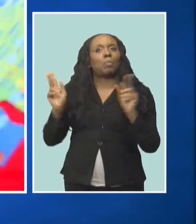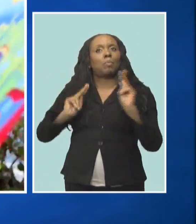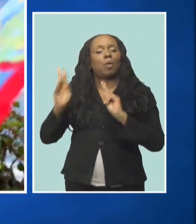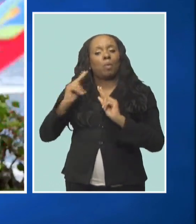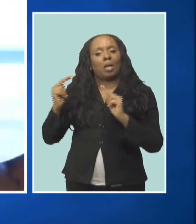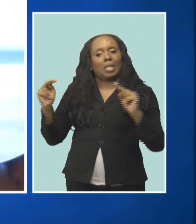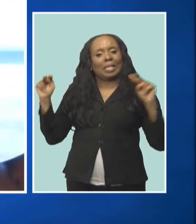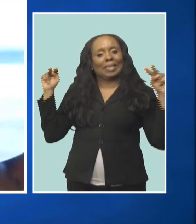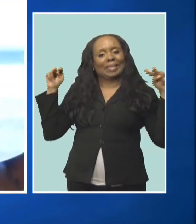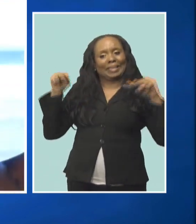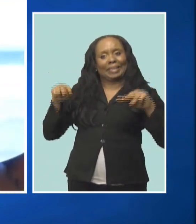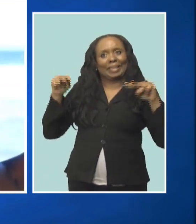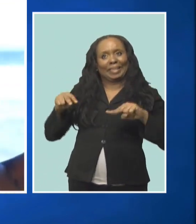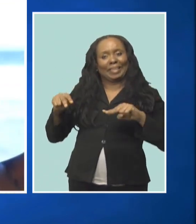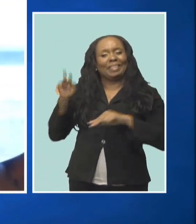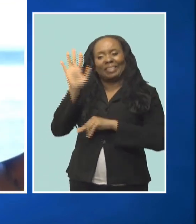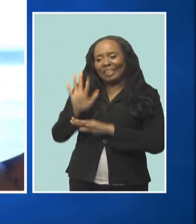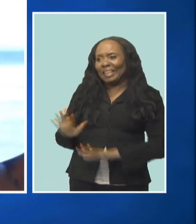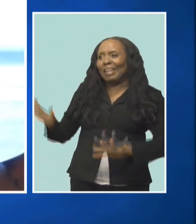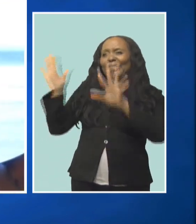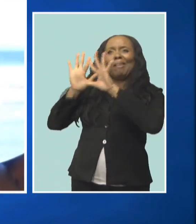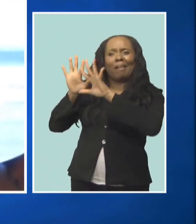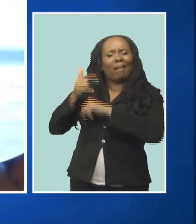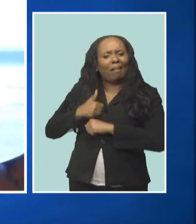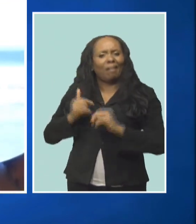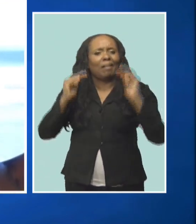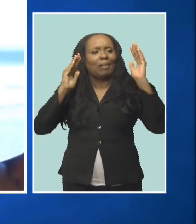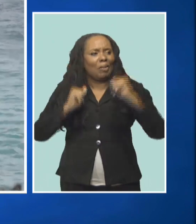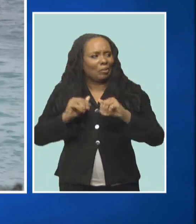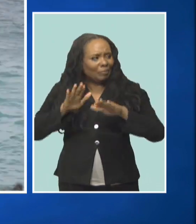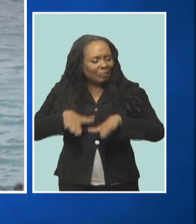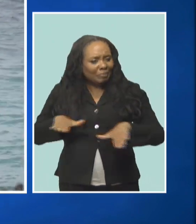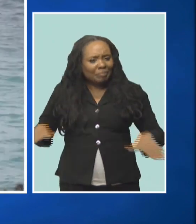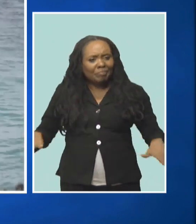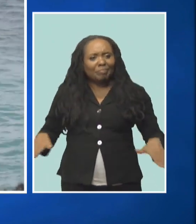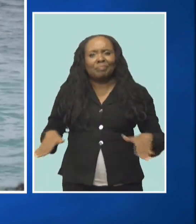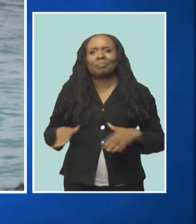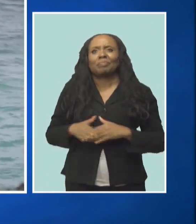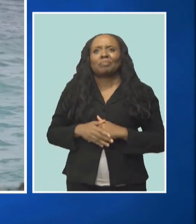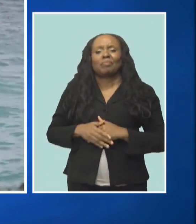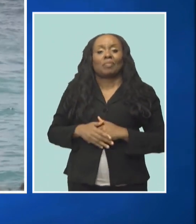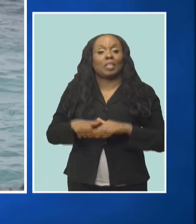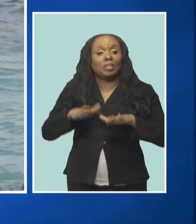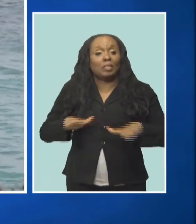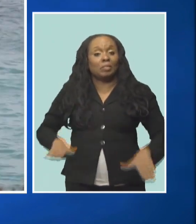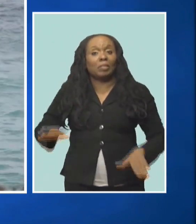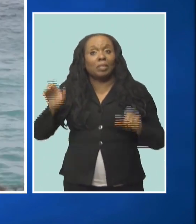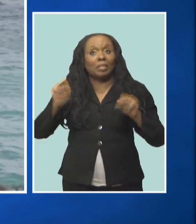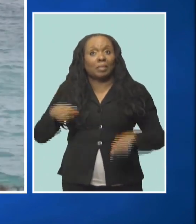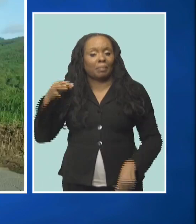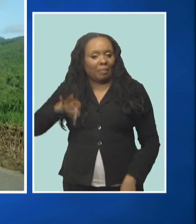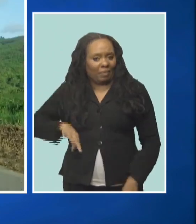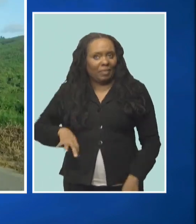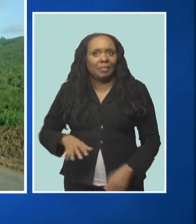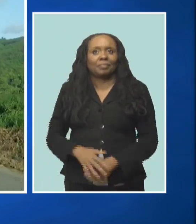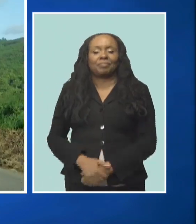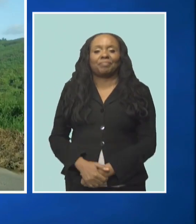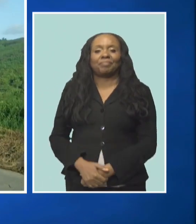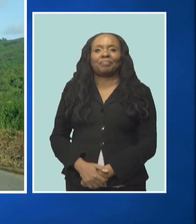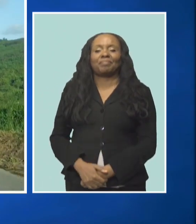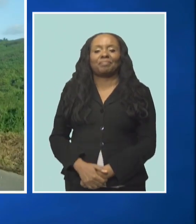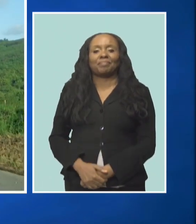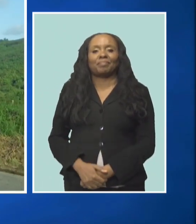place, and I hoping that the children and things can benefit from it. Well, I'm looking forward for that